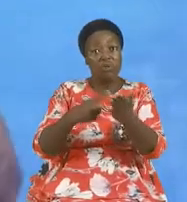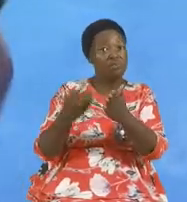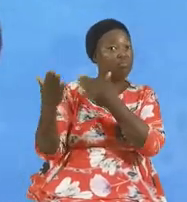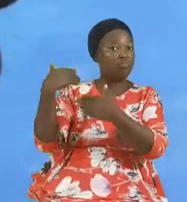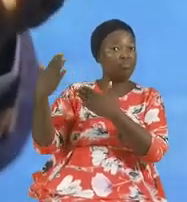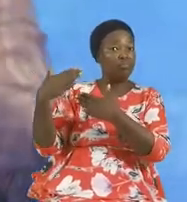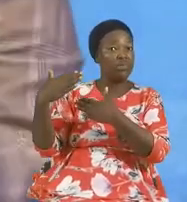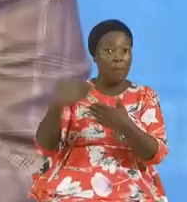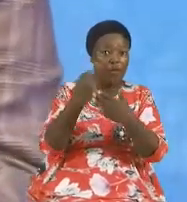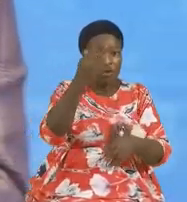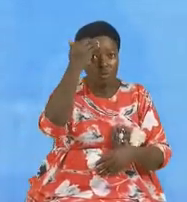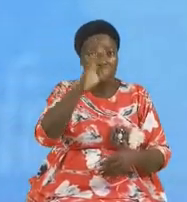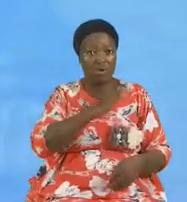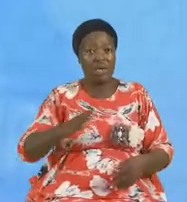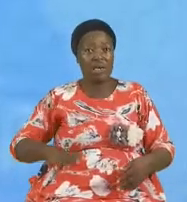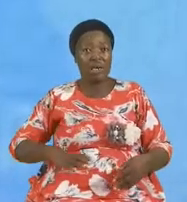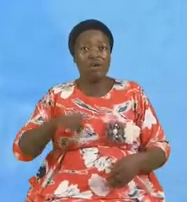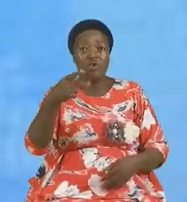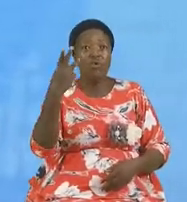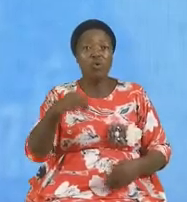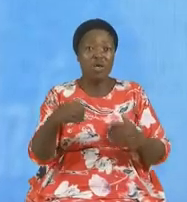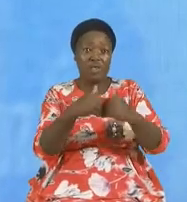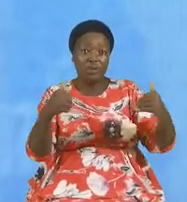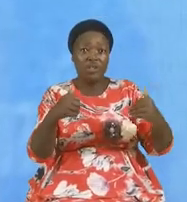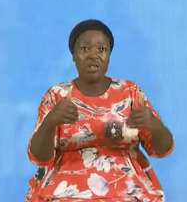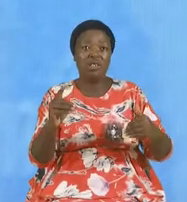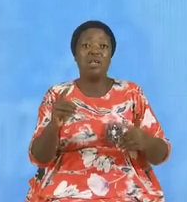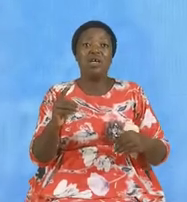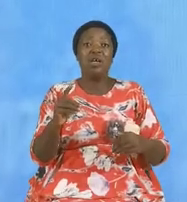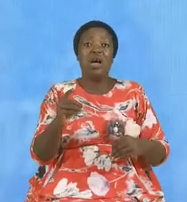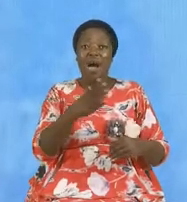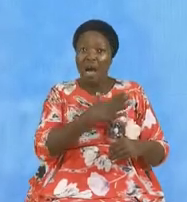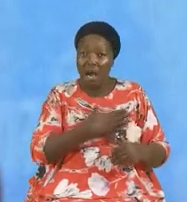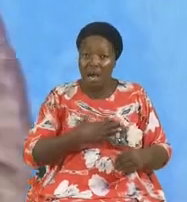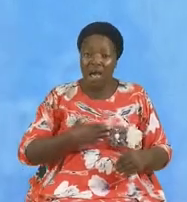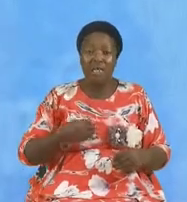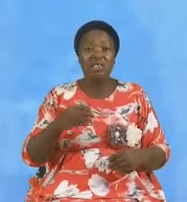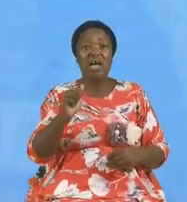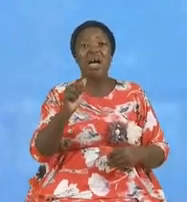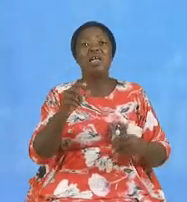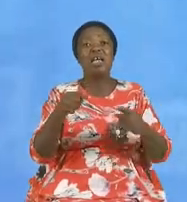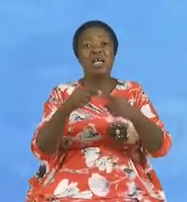God. But now he says, sometime ago, before you knew Christ, you were